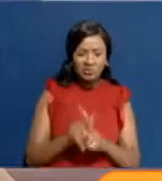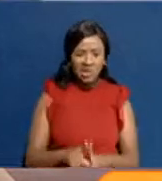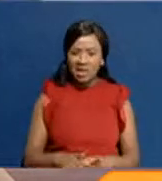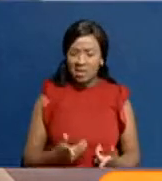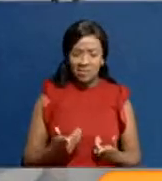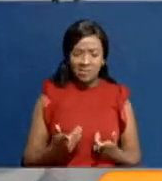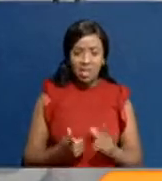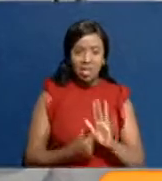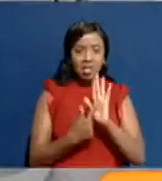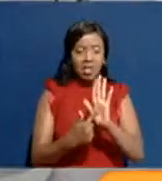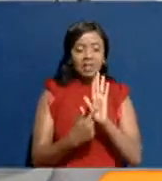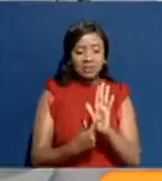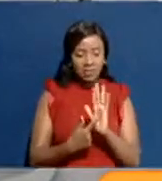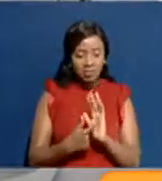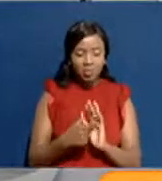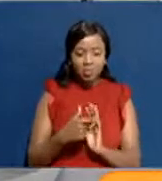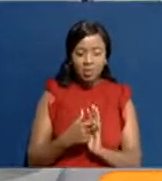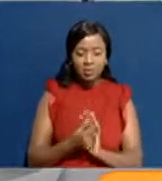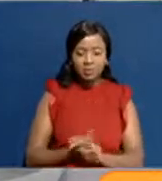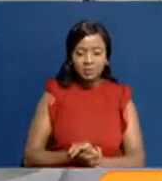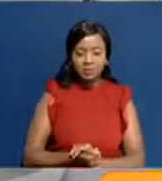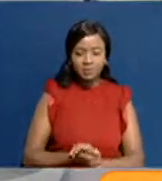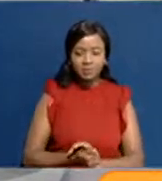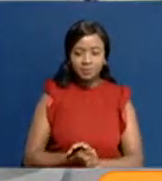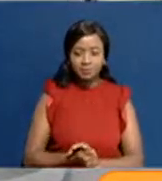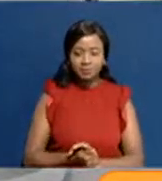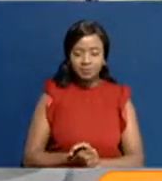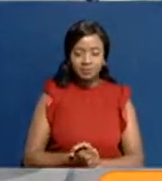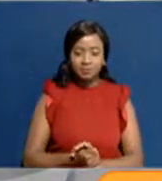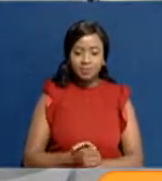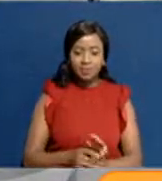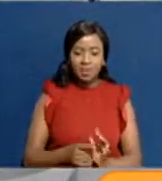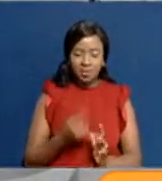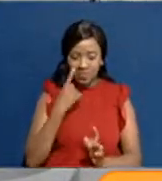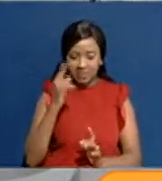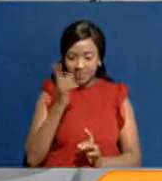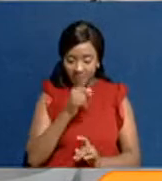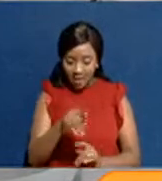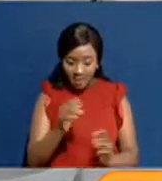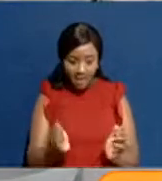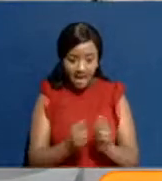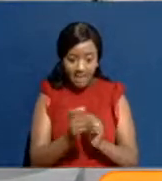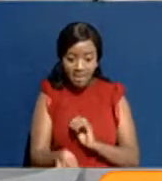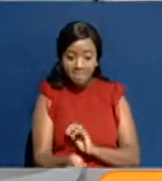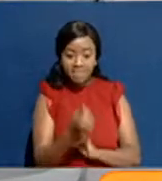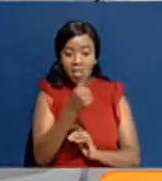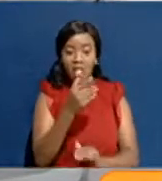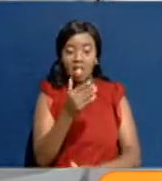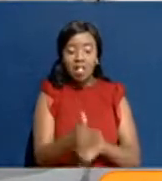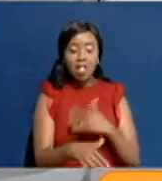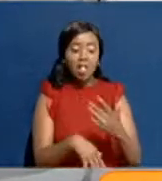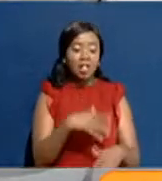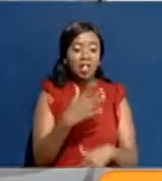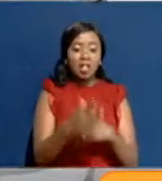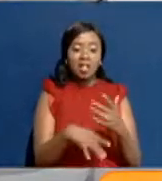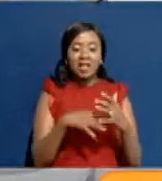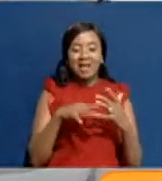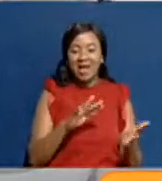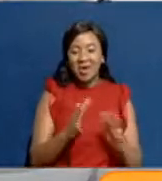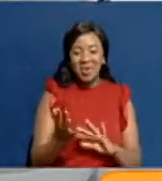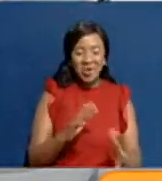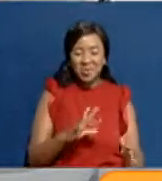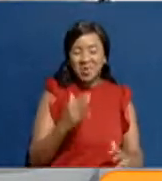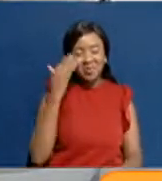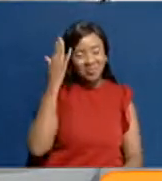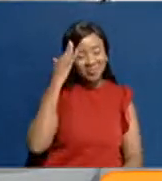scandals like these before. I mean, you know, even while we talk about that, we'll come back and talk about a global fund in